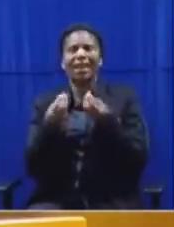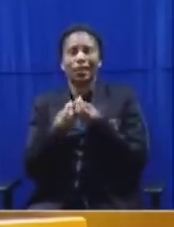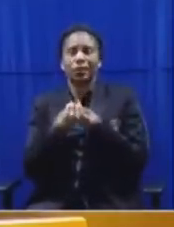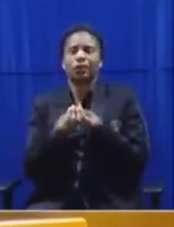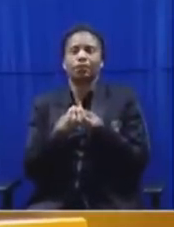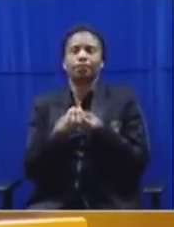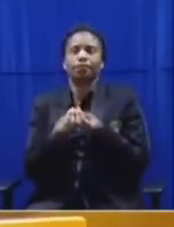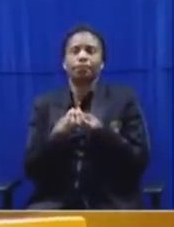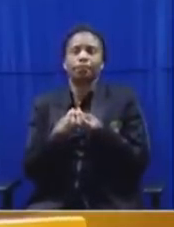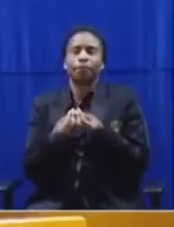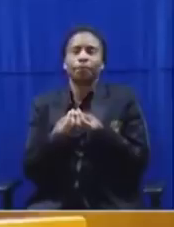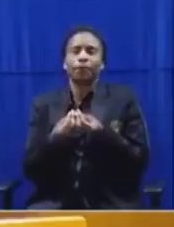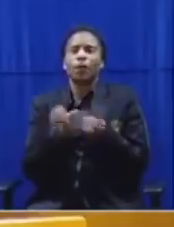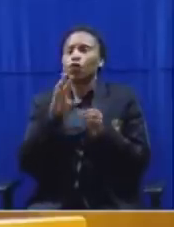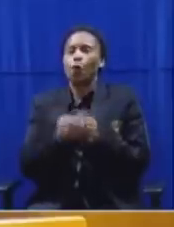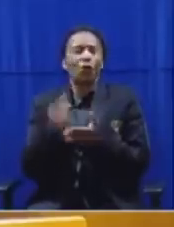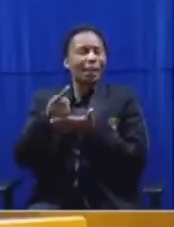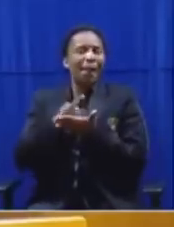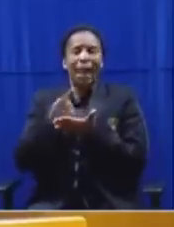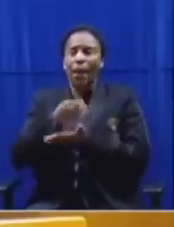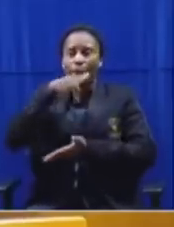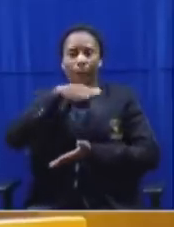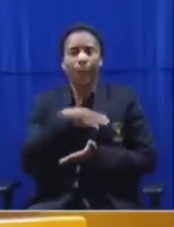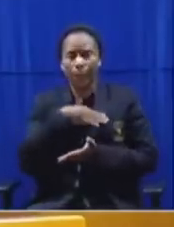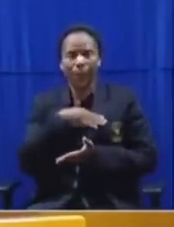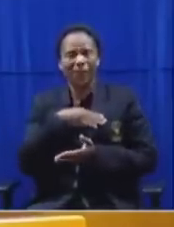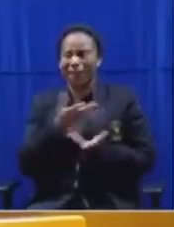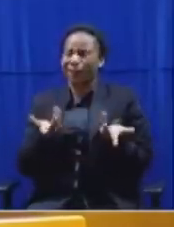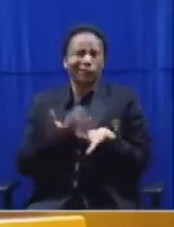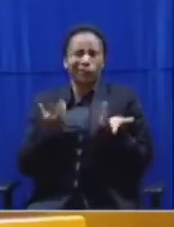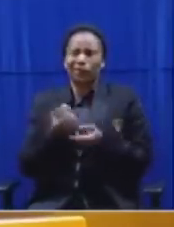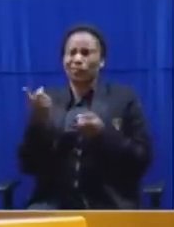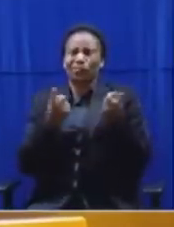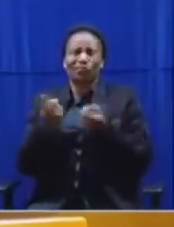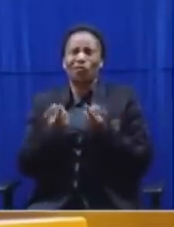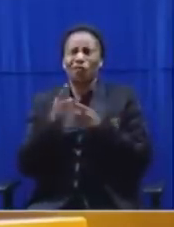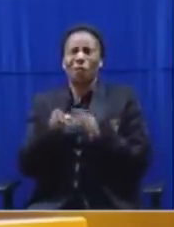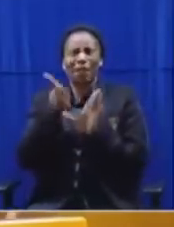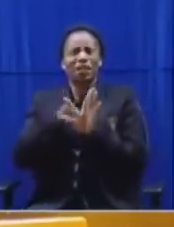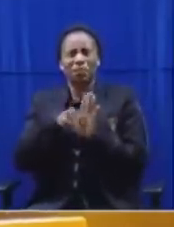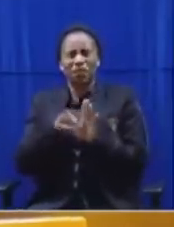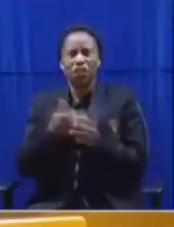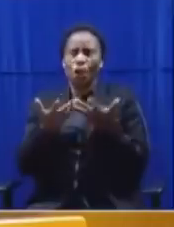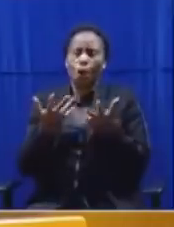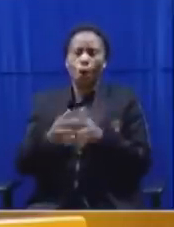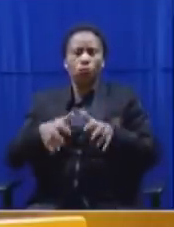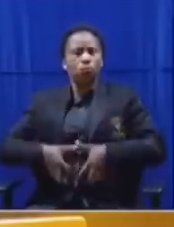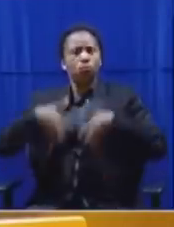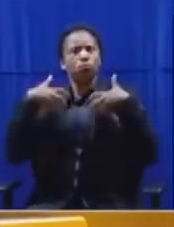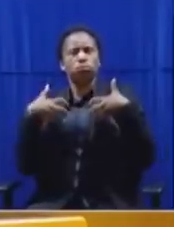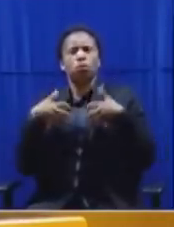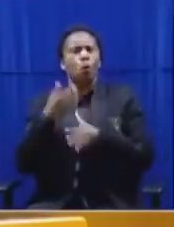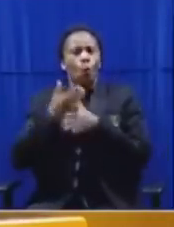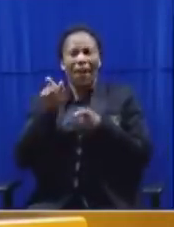investments. So there is no debate that is even calling for the participation or the anger of workers as is being